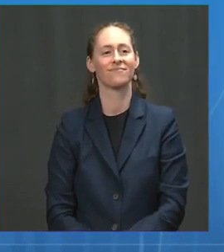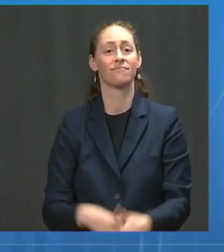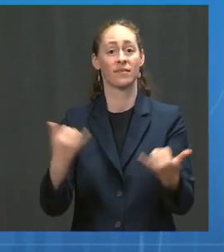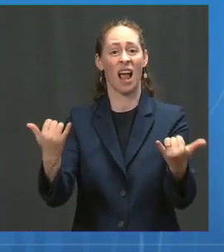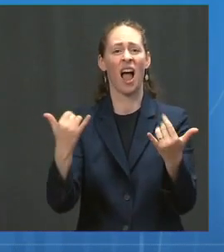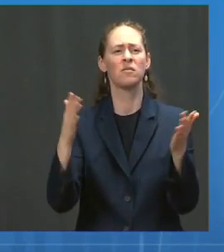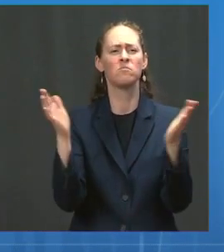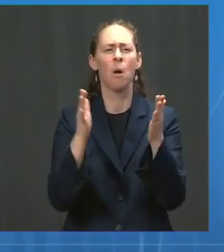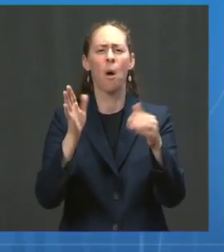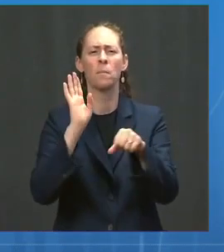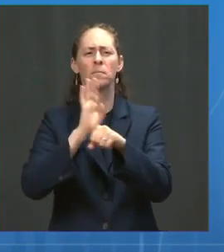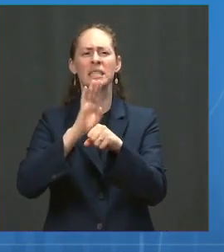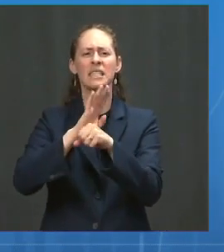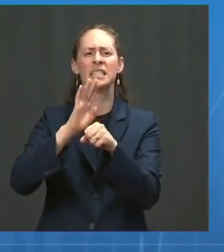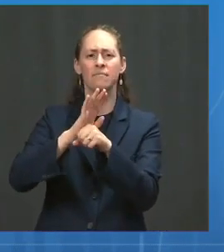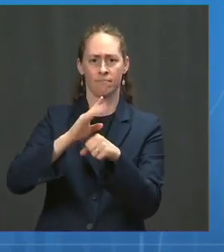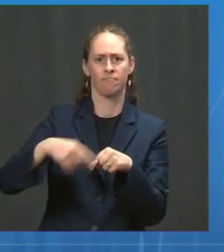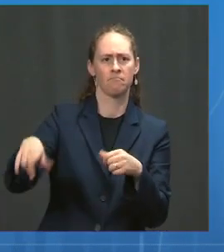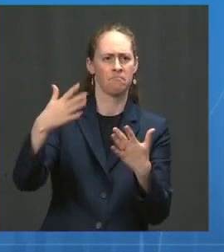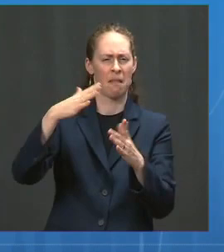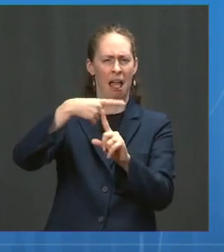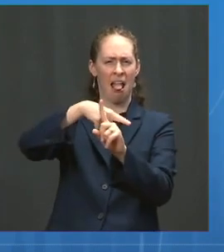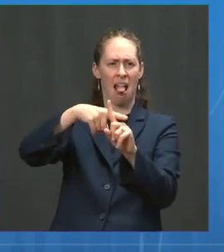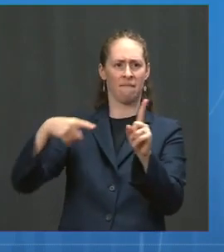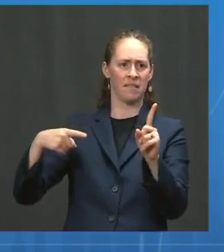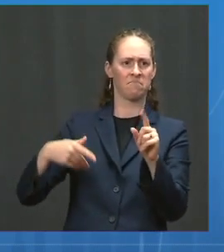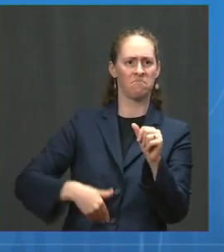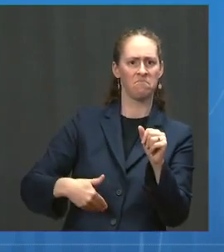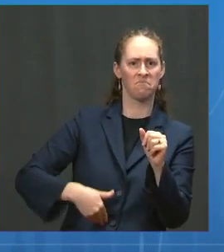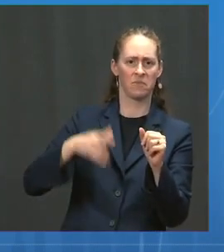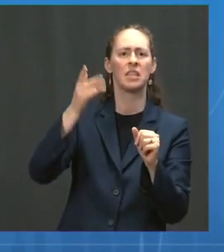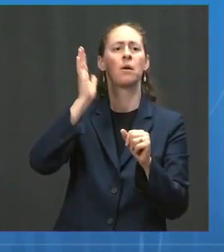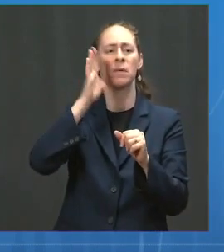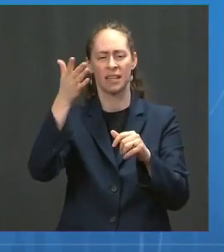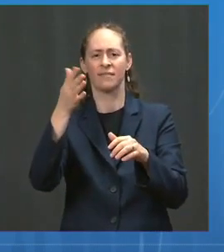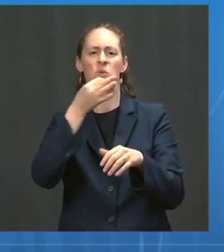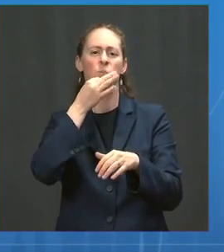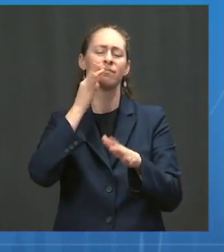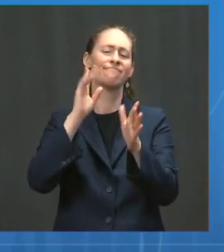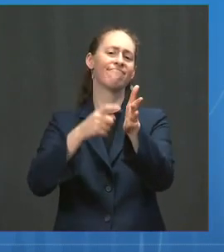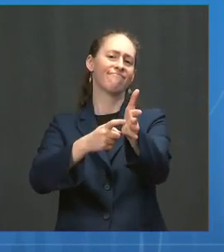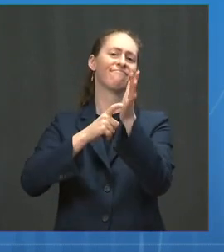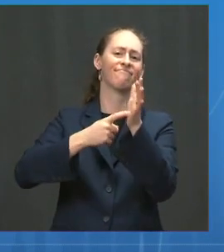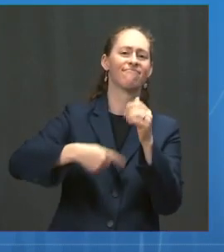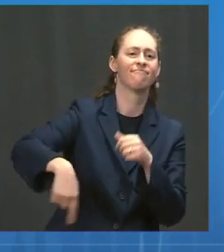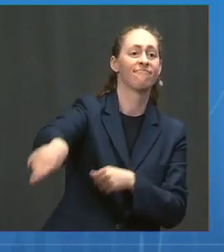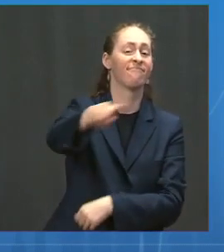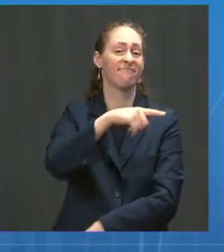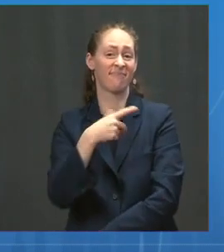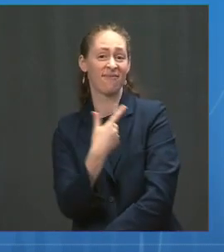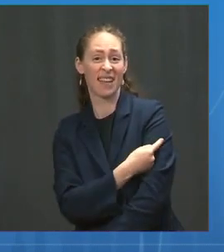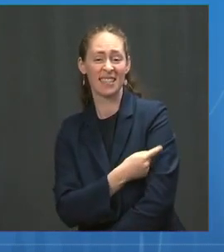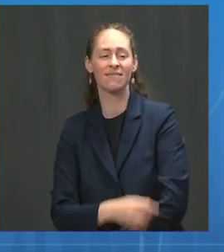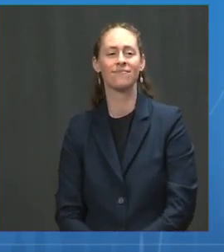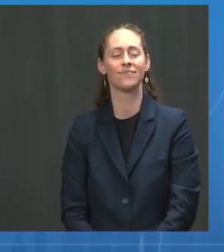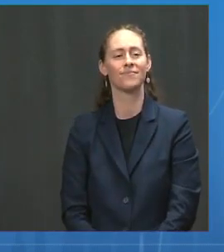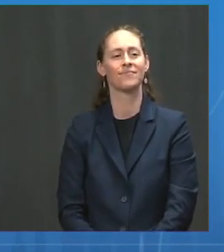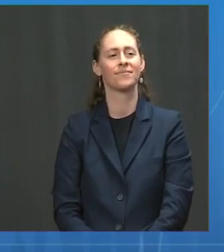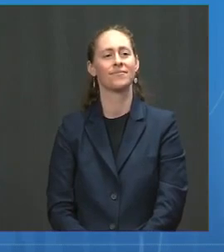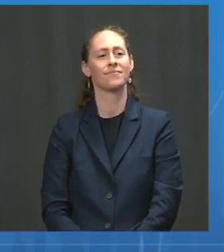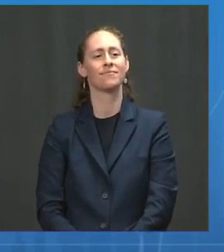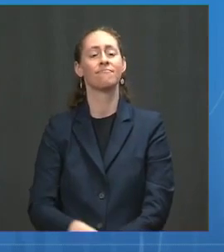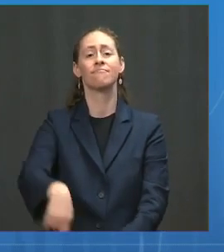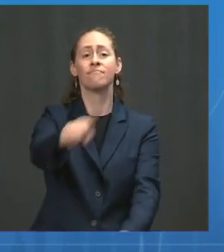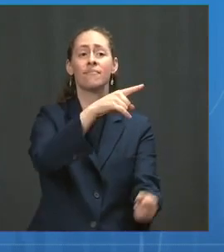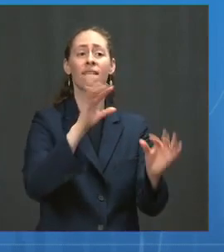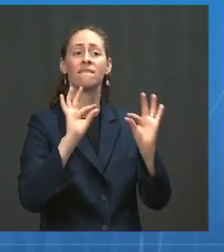to be vaccinated. Just this week, Saffron, a family-owned business in New Orleans, announced